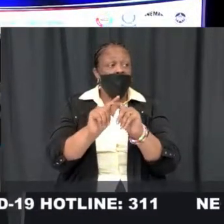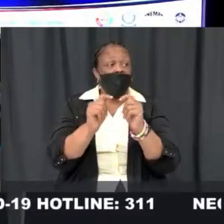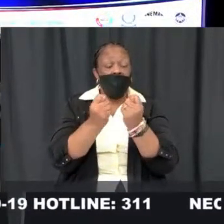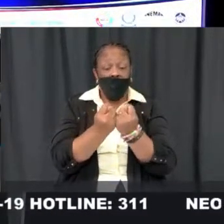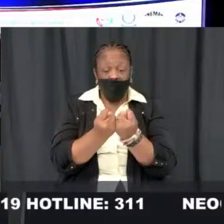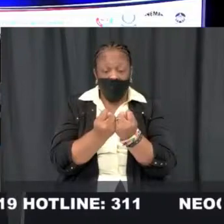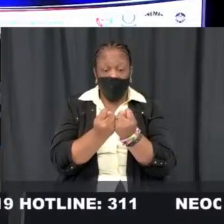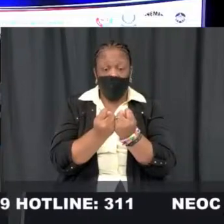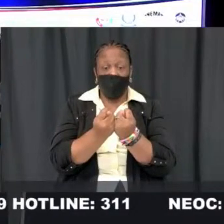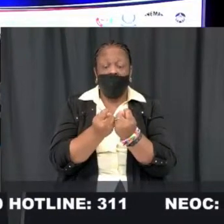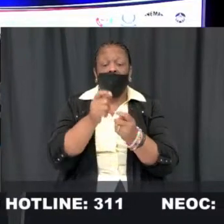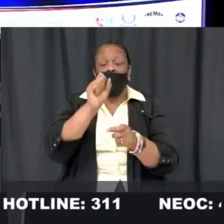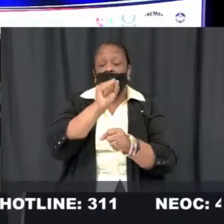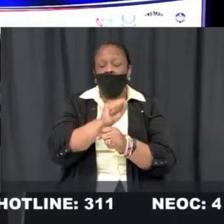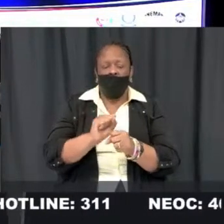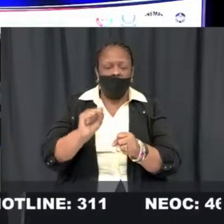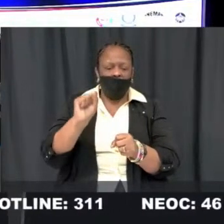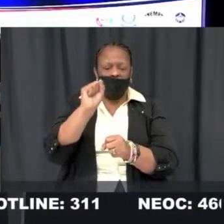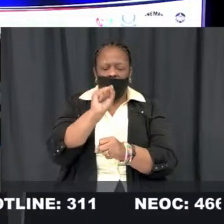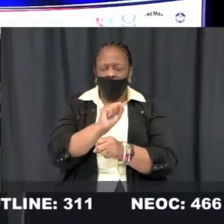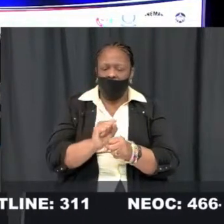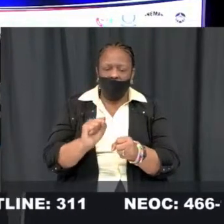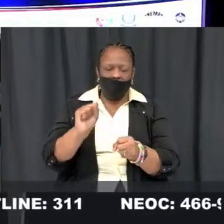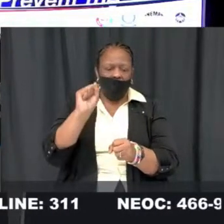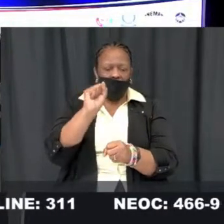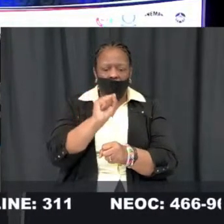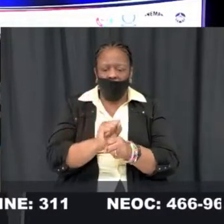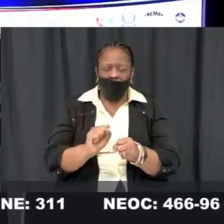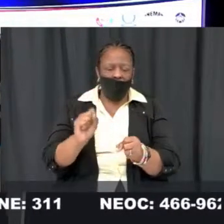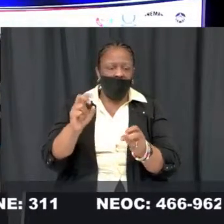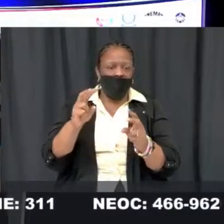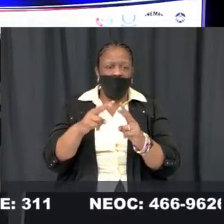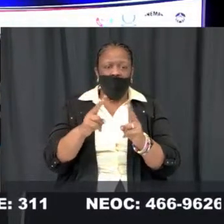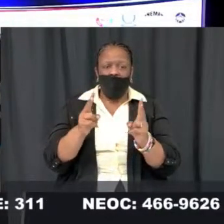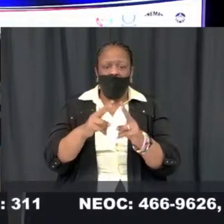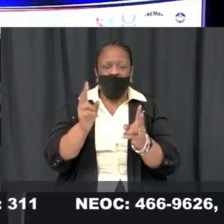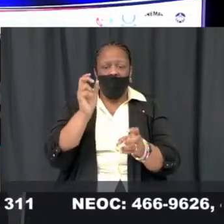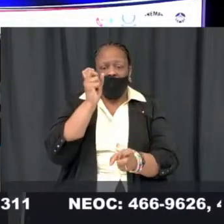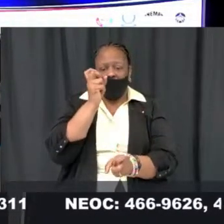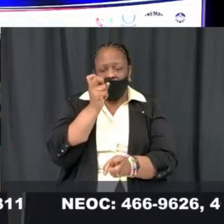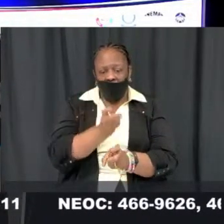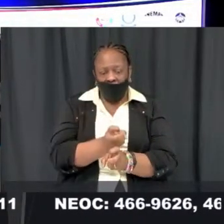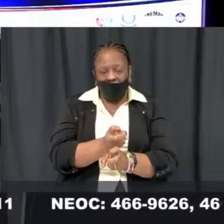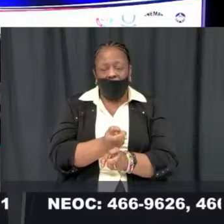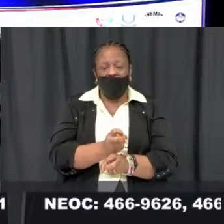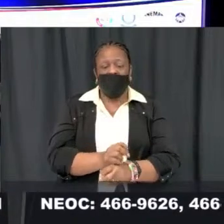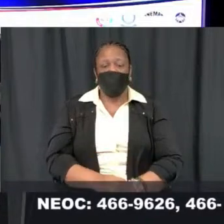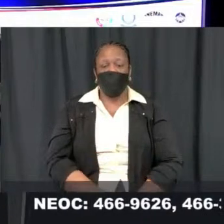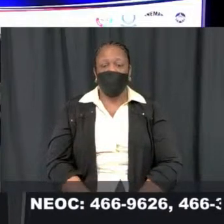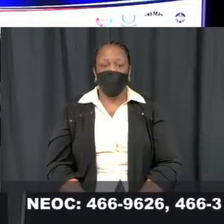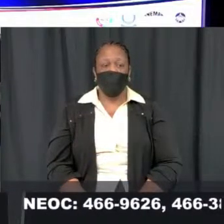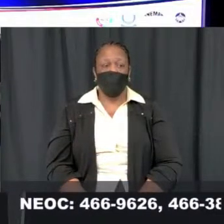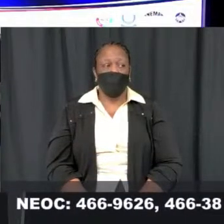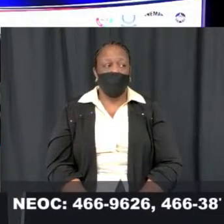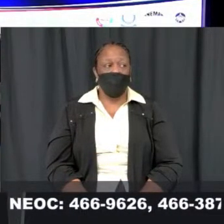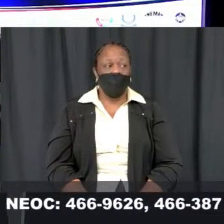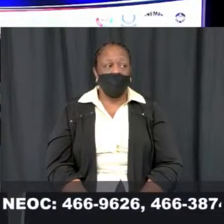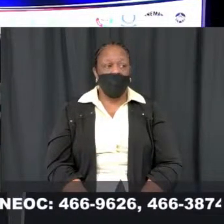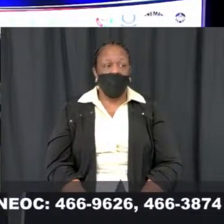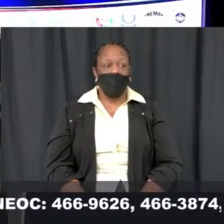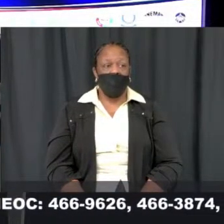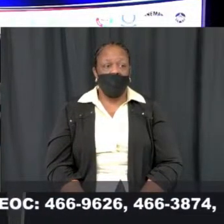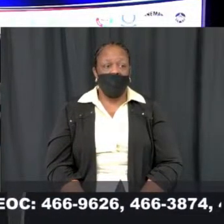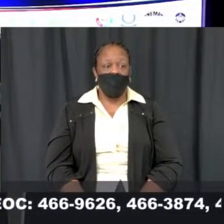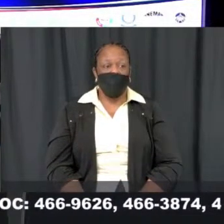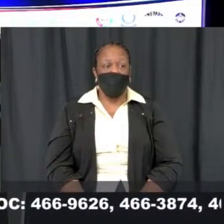Minister Phipps has to make an ultimate sacrifice, whereby she has to rush from here to go home to look after